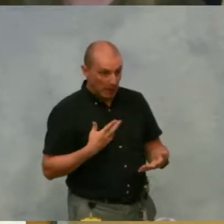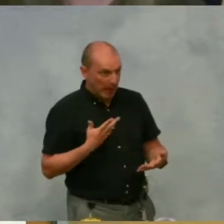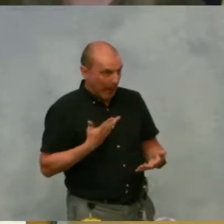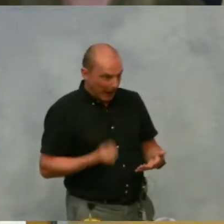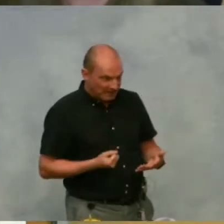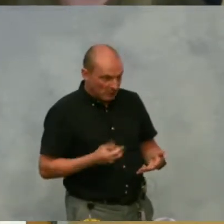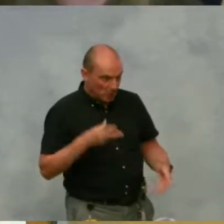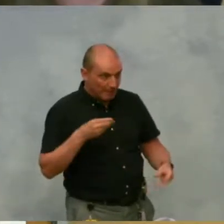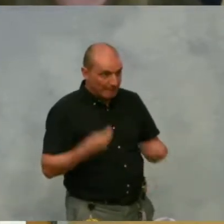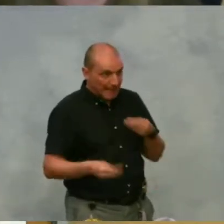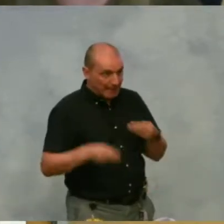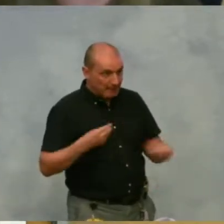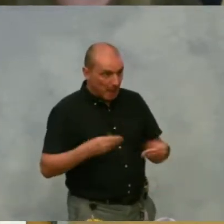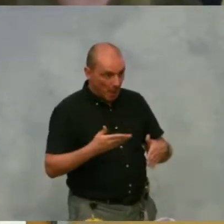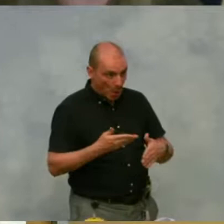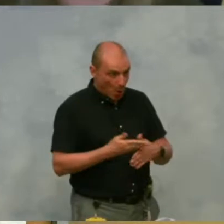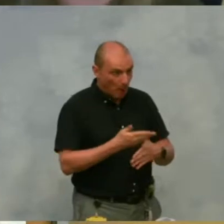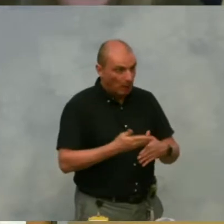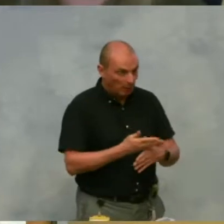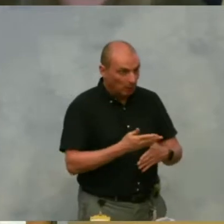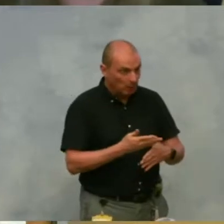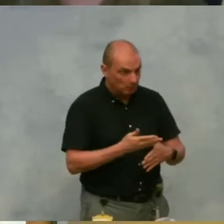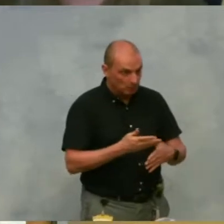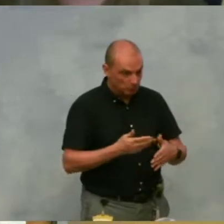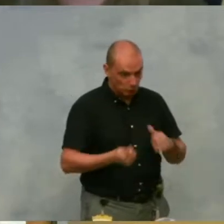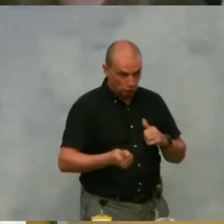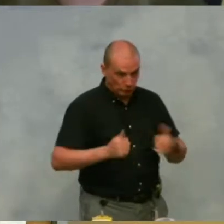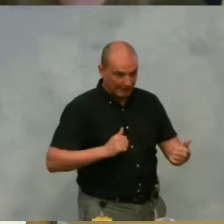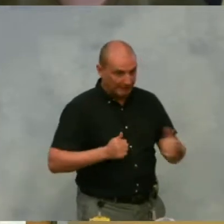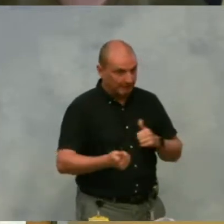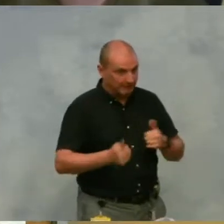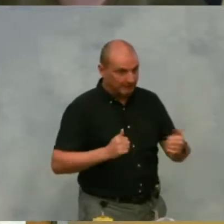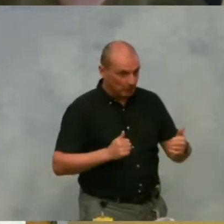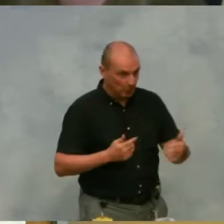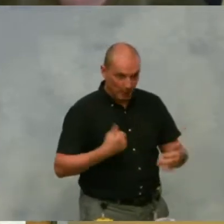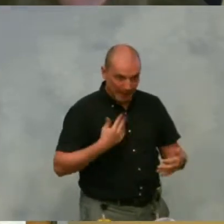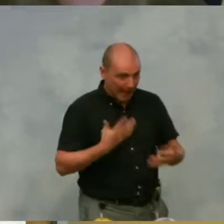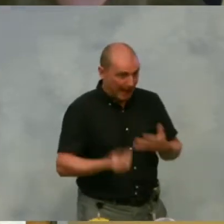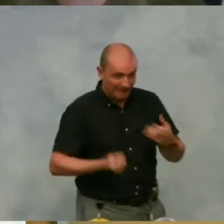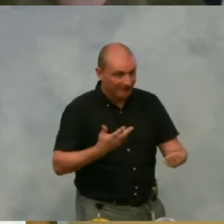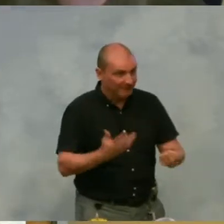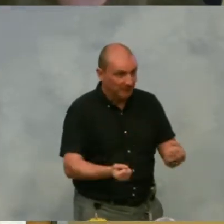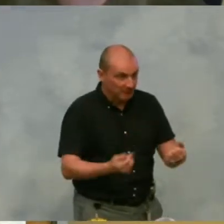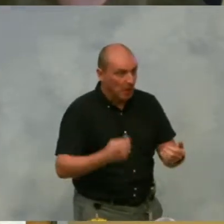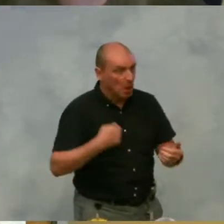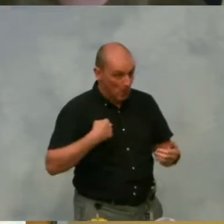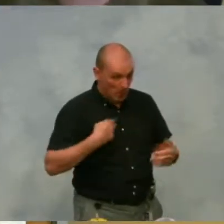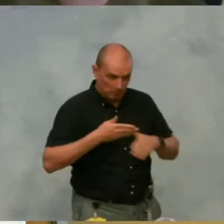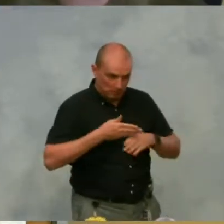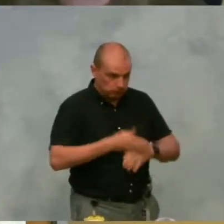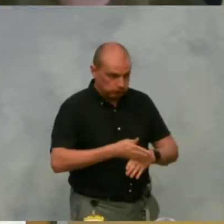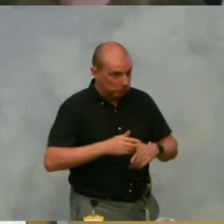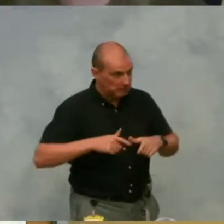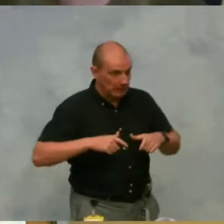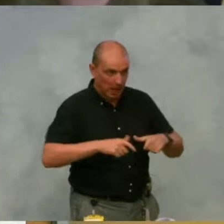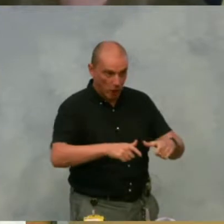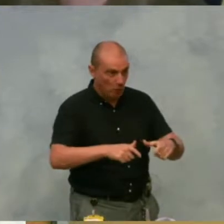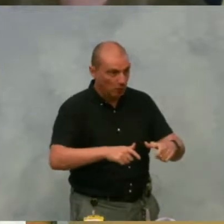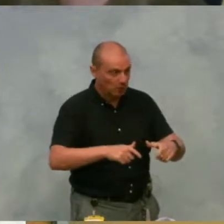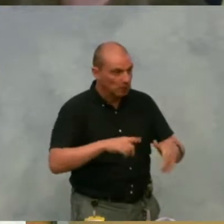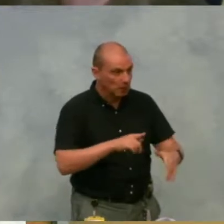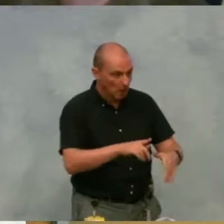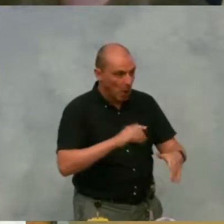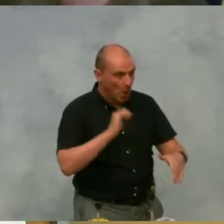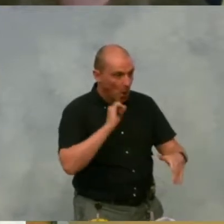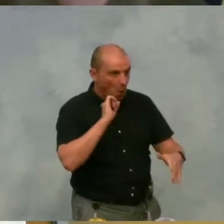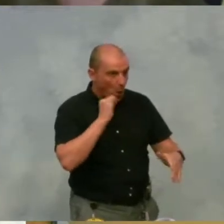imagine available for people to access. And it is something that we're actively working on at this point in time, with a view to